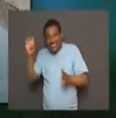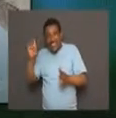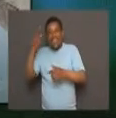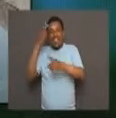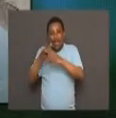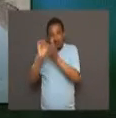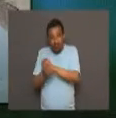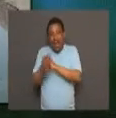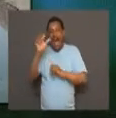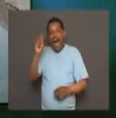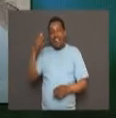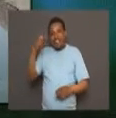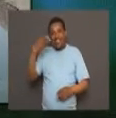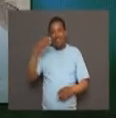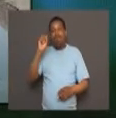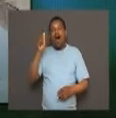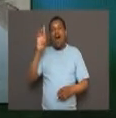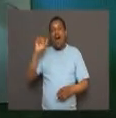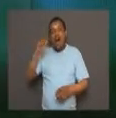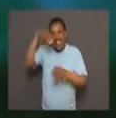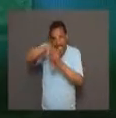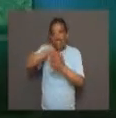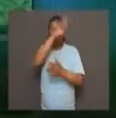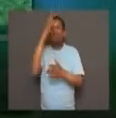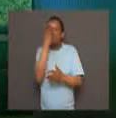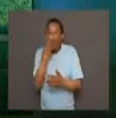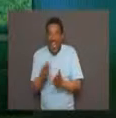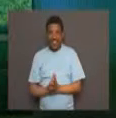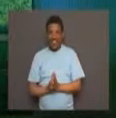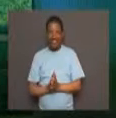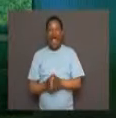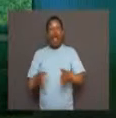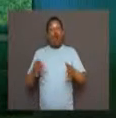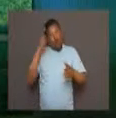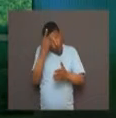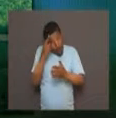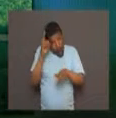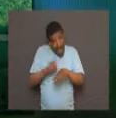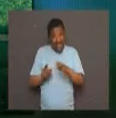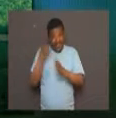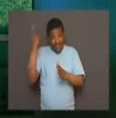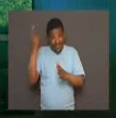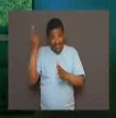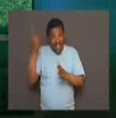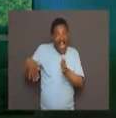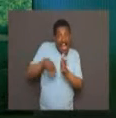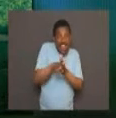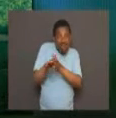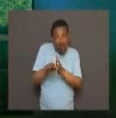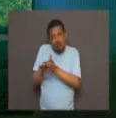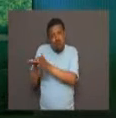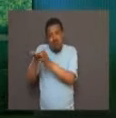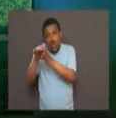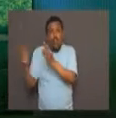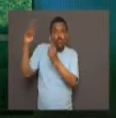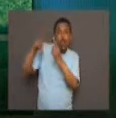river Athbara in the Sudan. Once the river Ganale flows